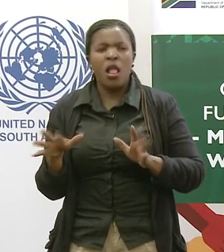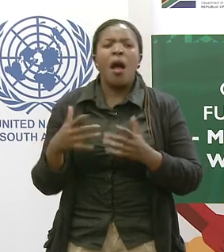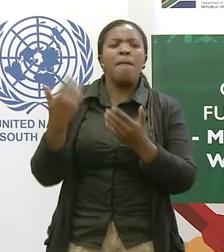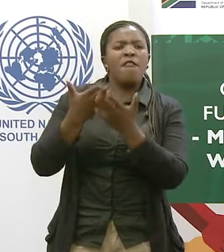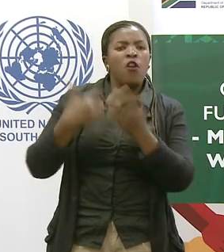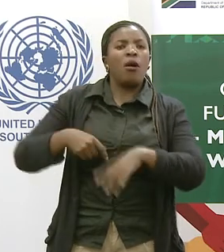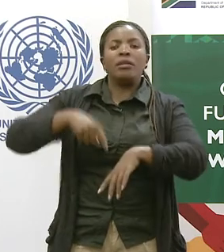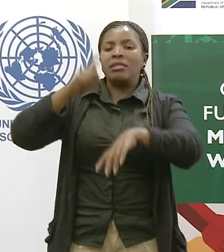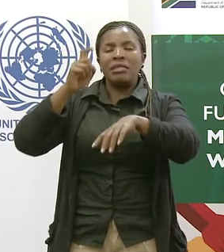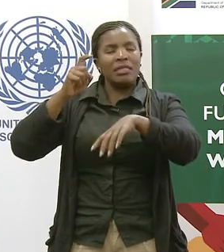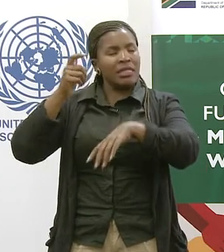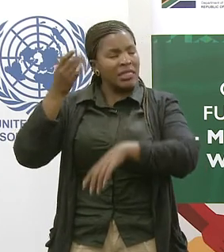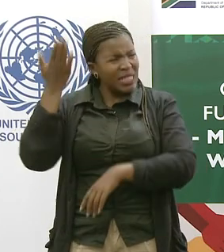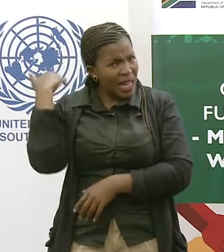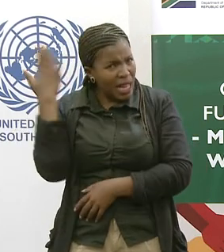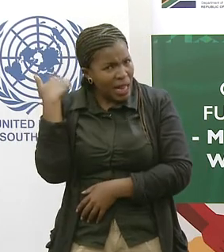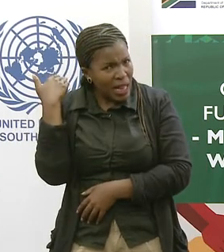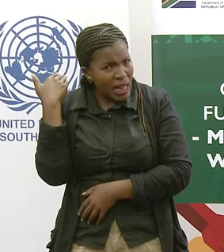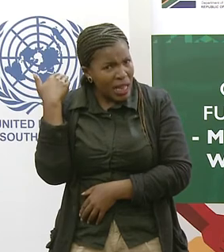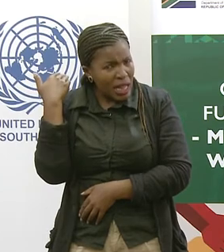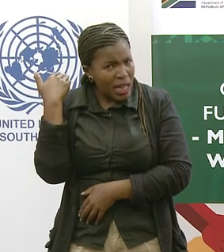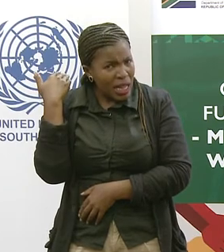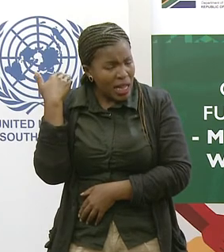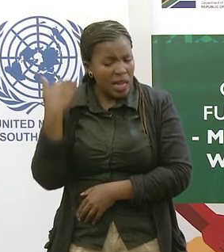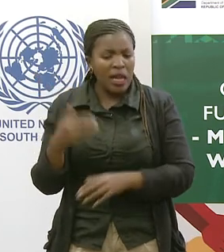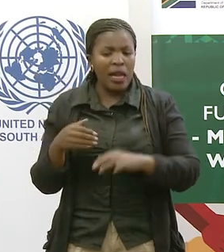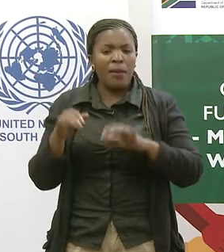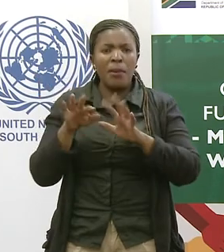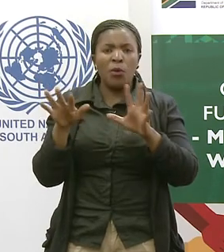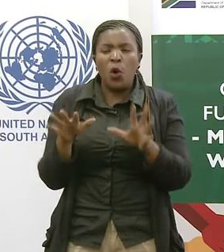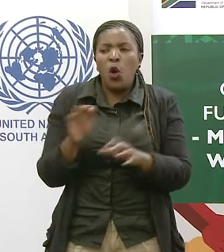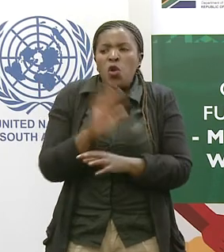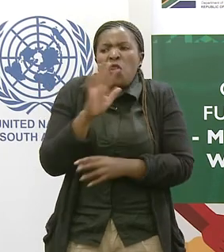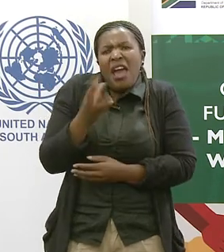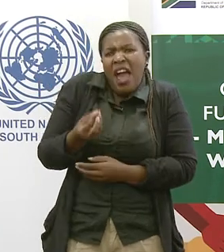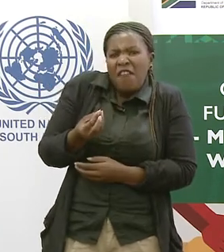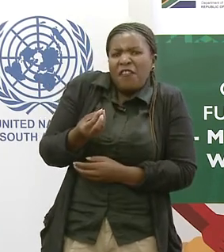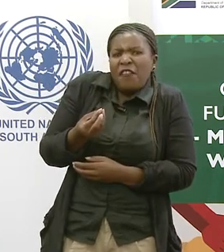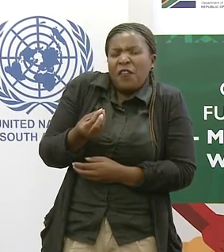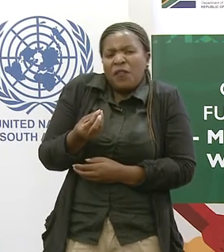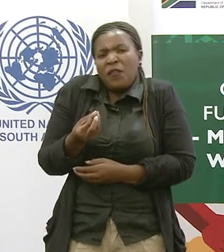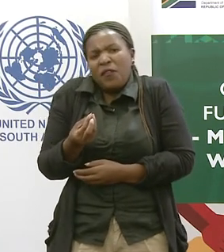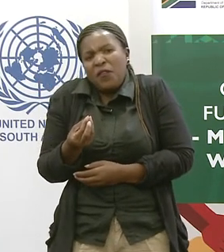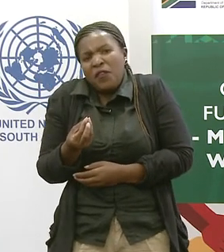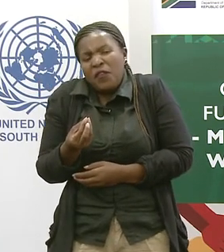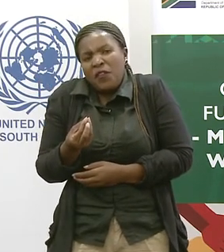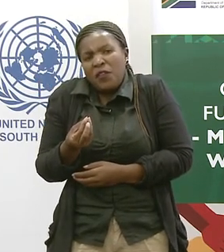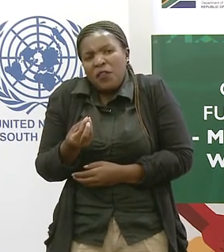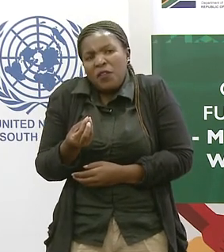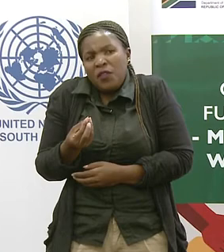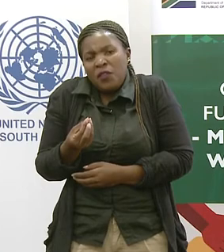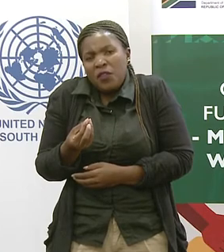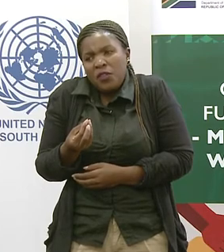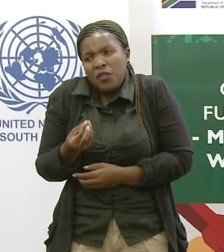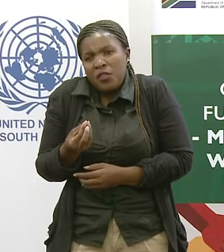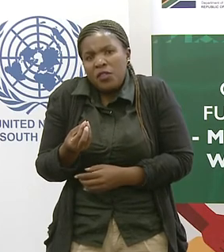critical that our disadvantage is elevated for